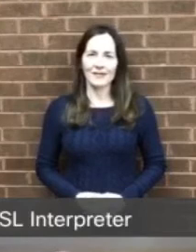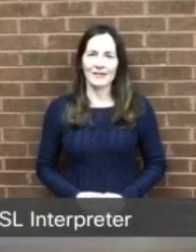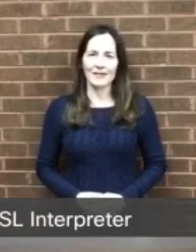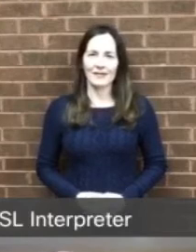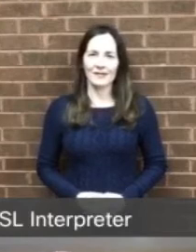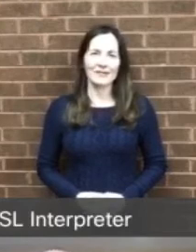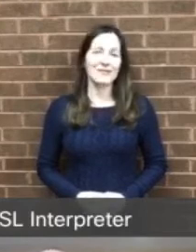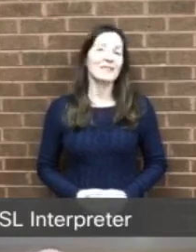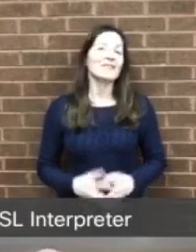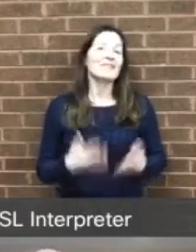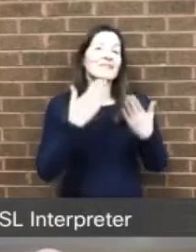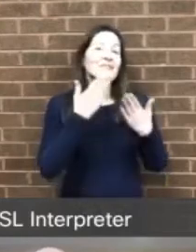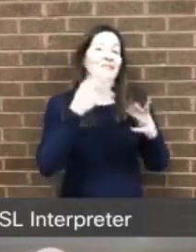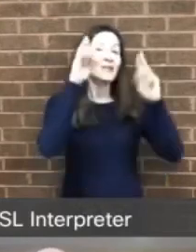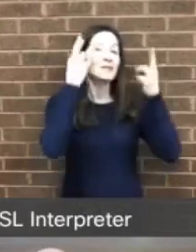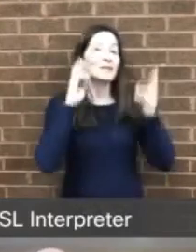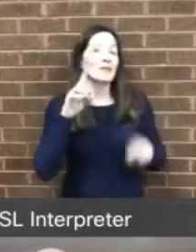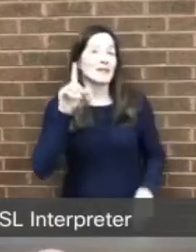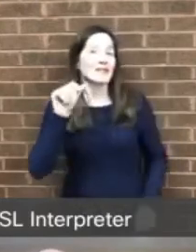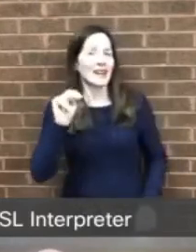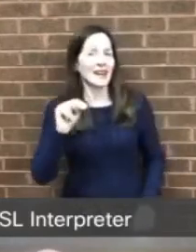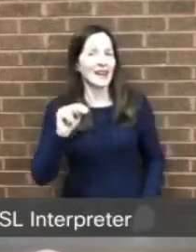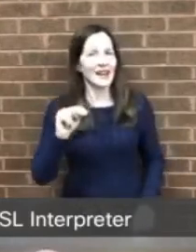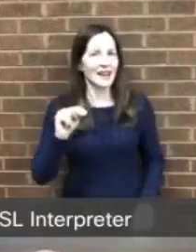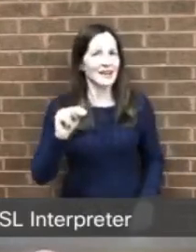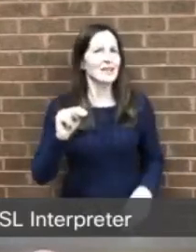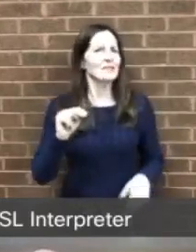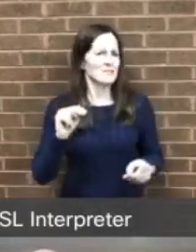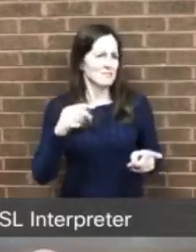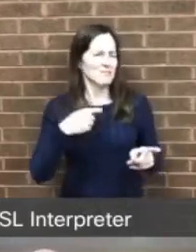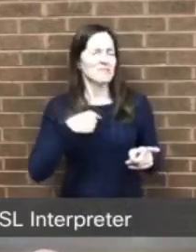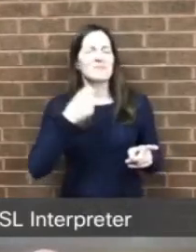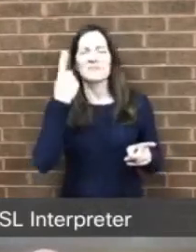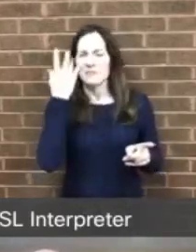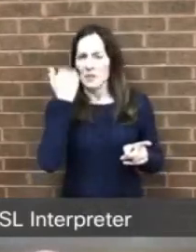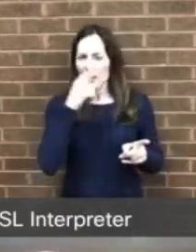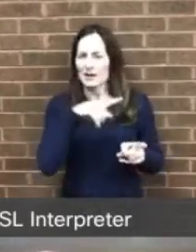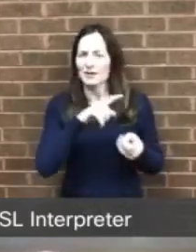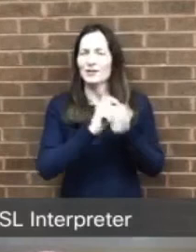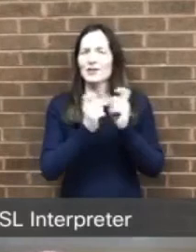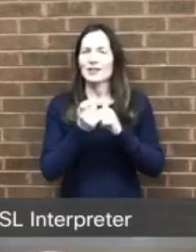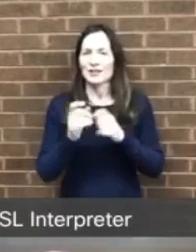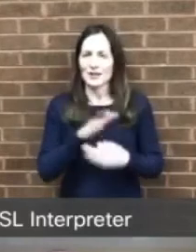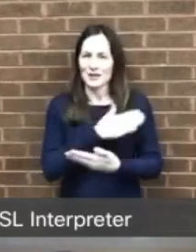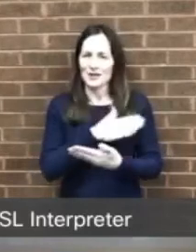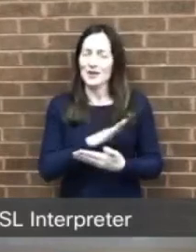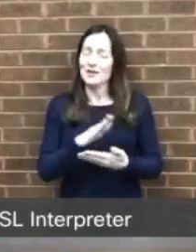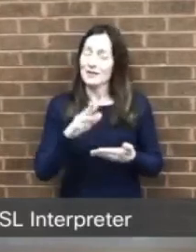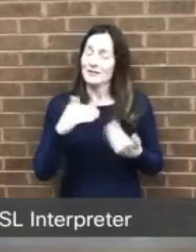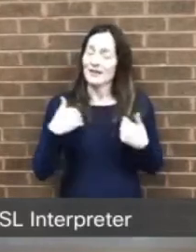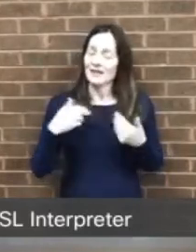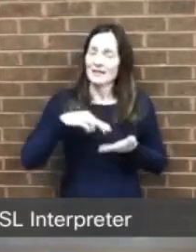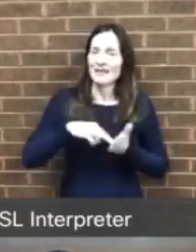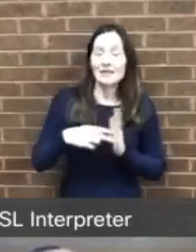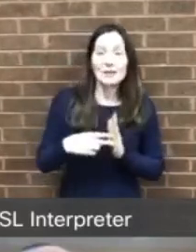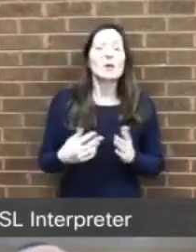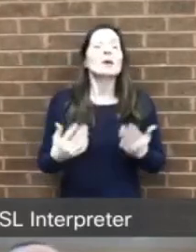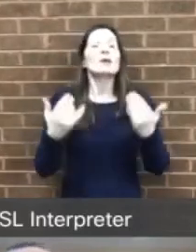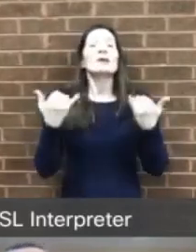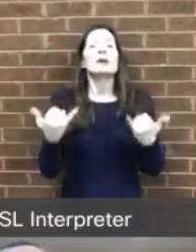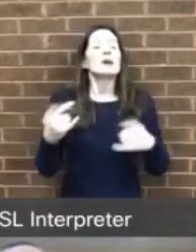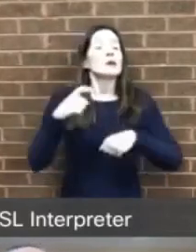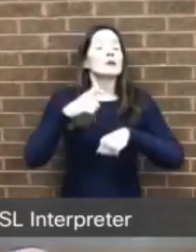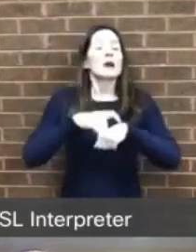Thank you, Rabbi Dan. That was a very meaningful switch of songs, and we appreciate that. It's now time to actually say the blessing on